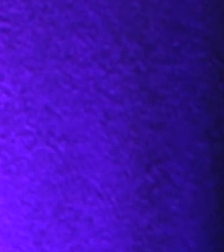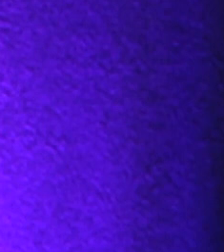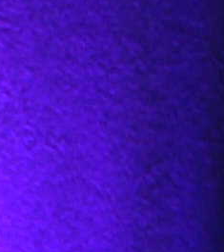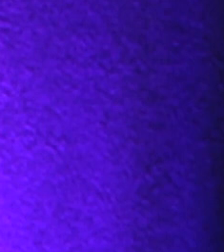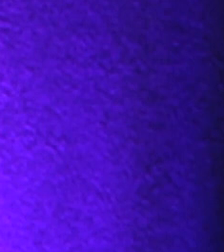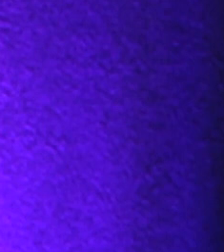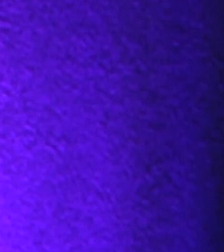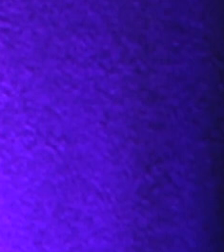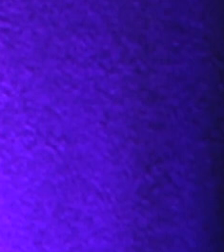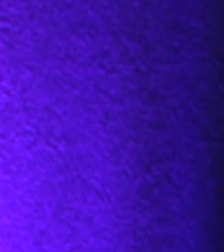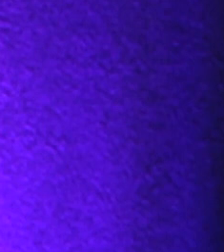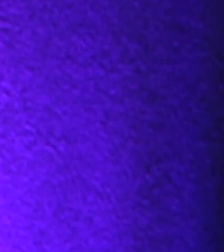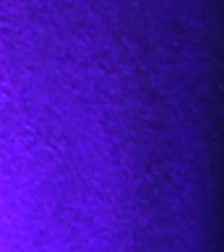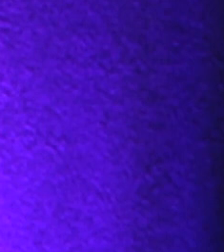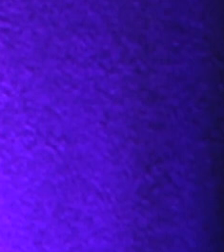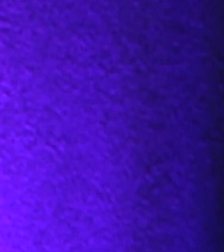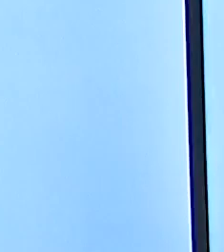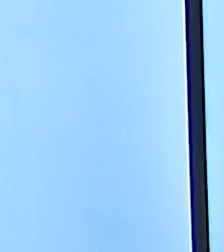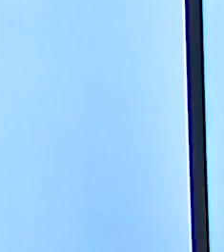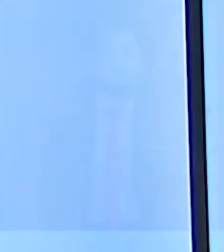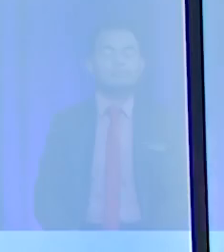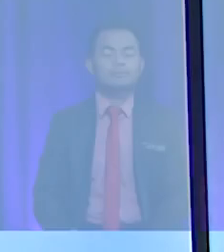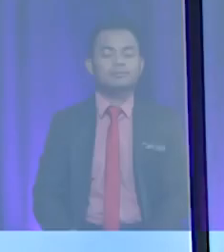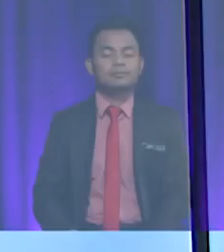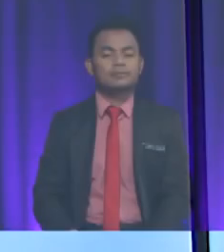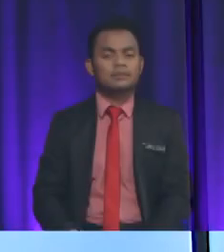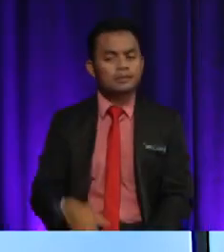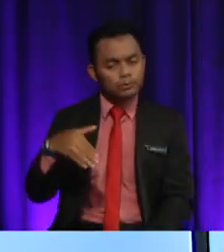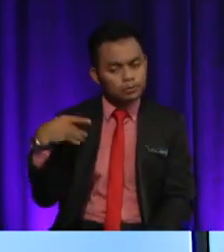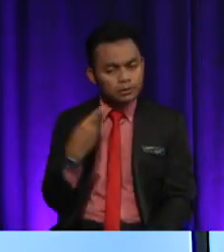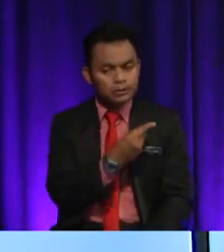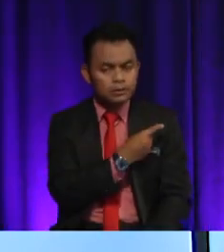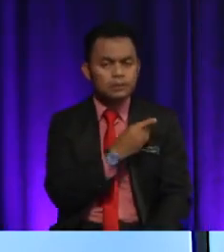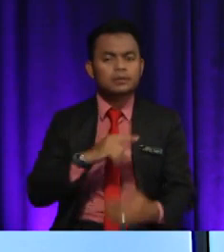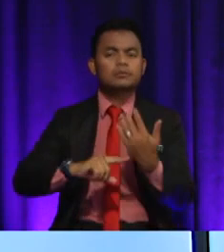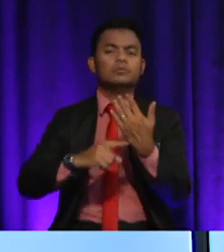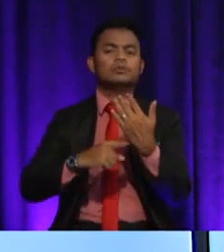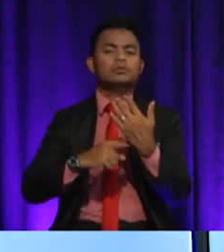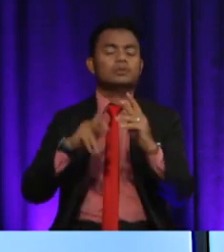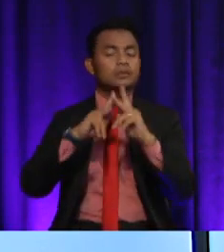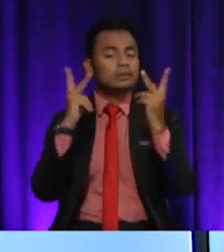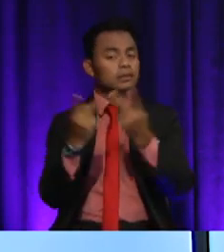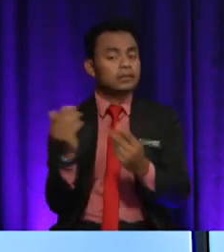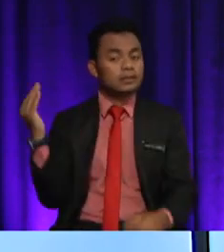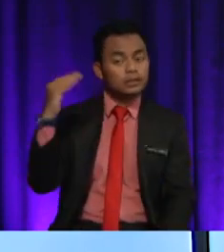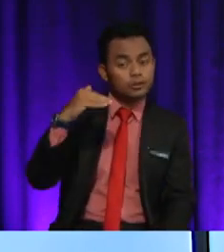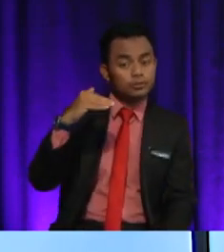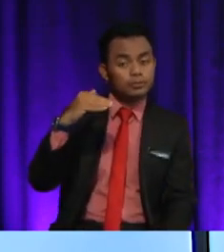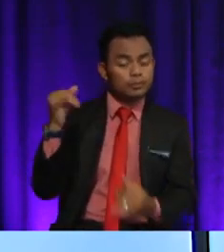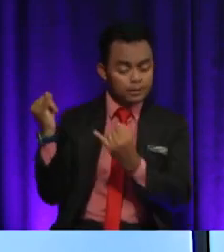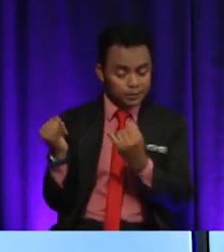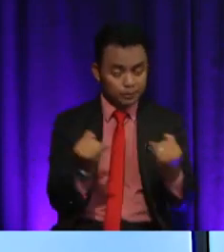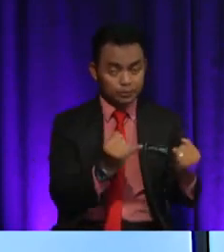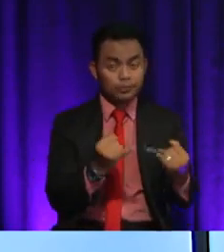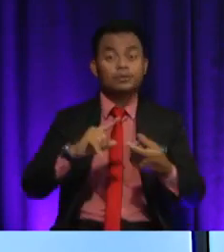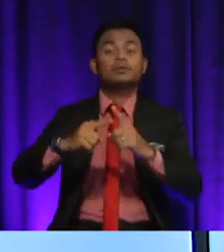teacher Liana, without further ado, as usual, before we start any class, we need to have classmates. So, let's welcome our classmates